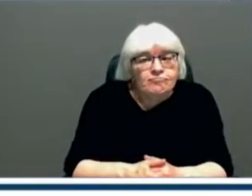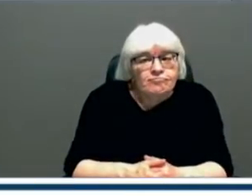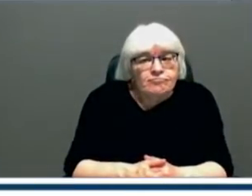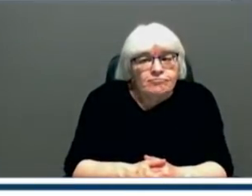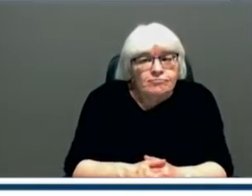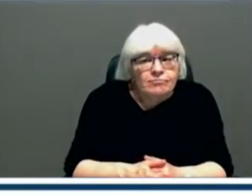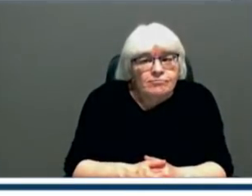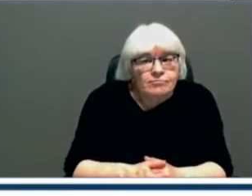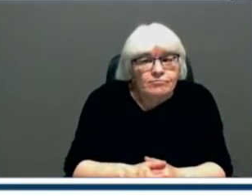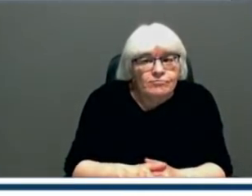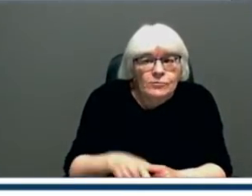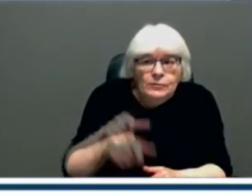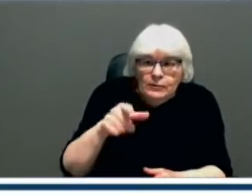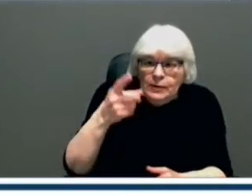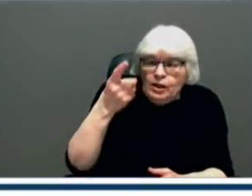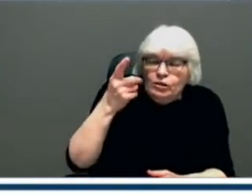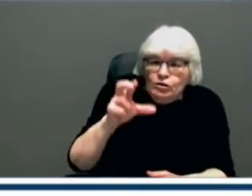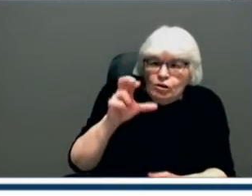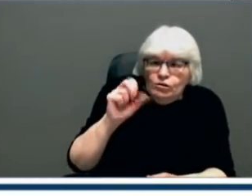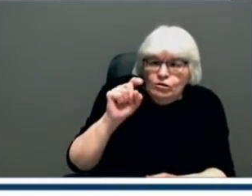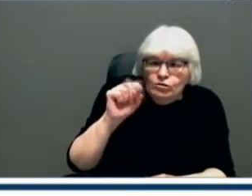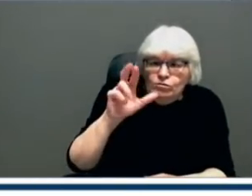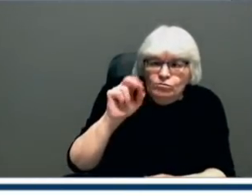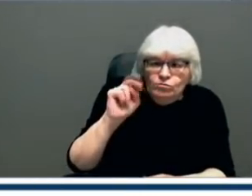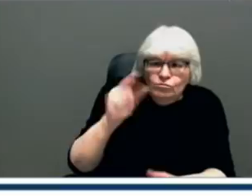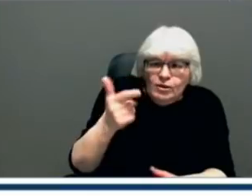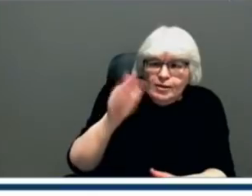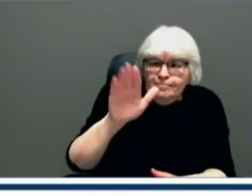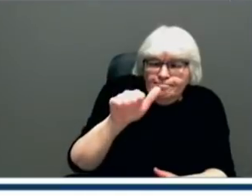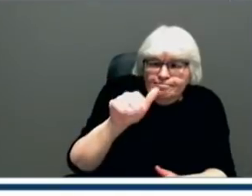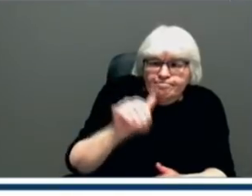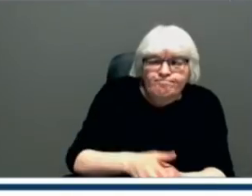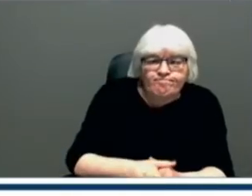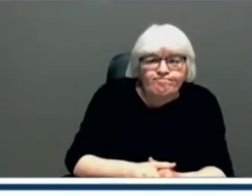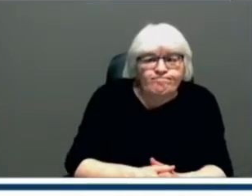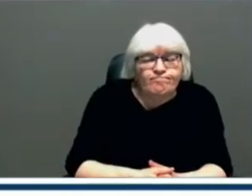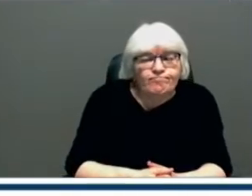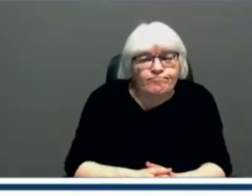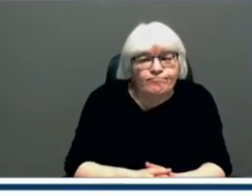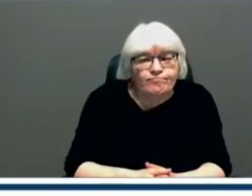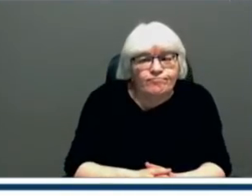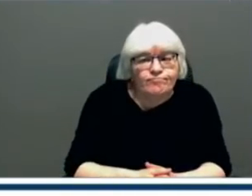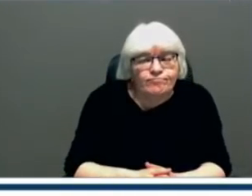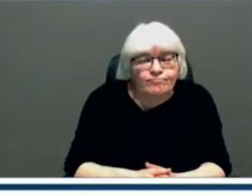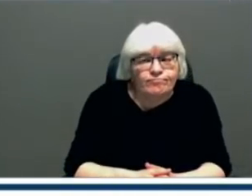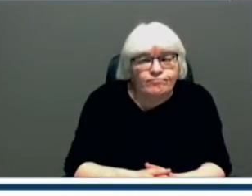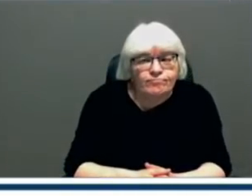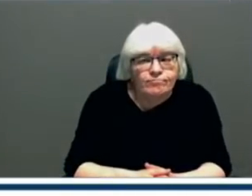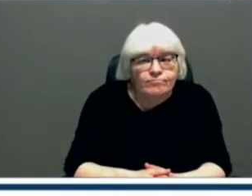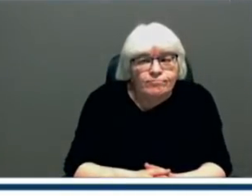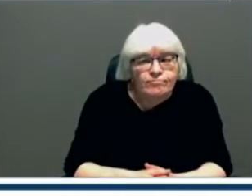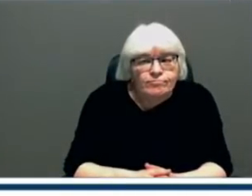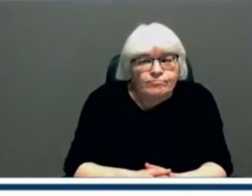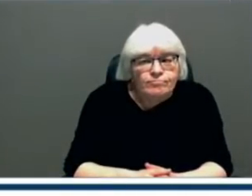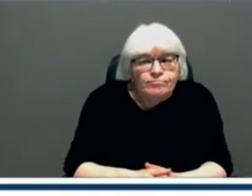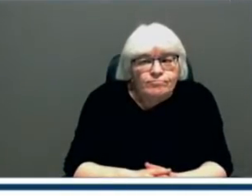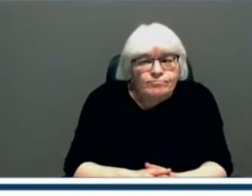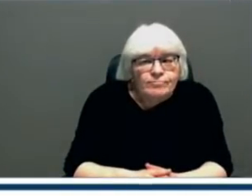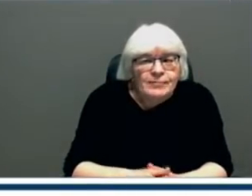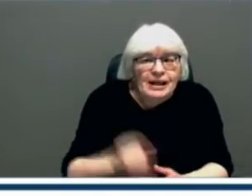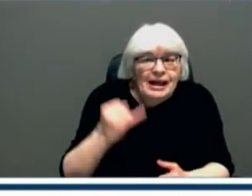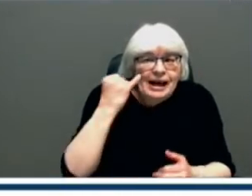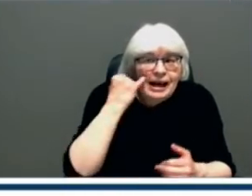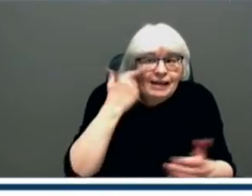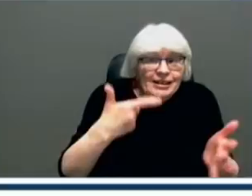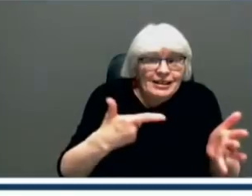Strang. What was the rationale to offer a second booster to people 70 and